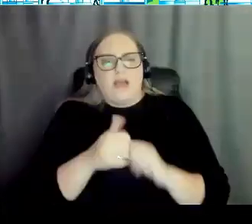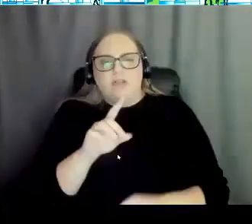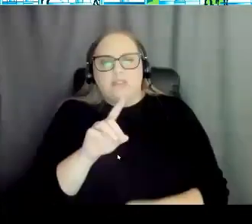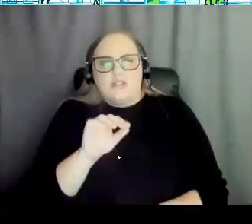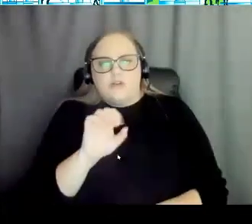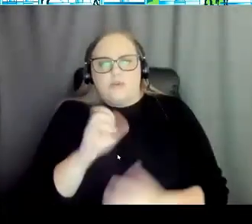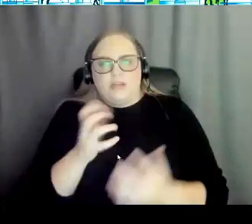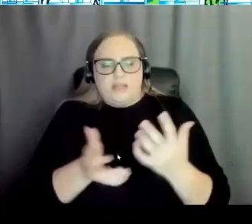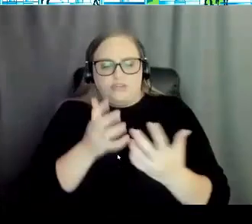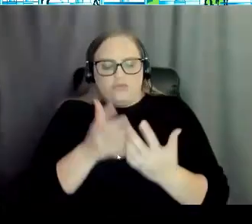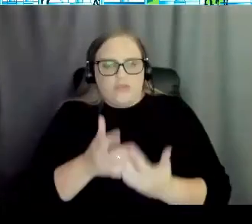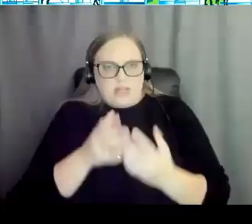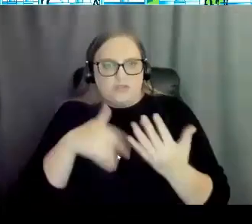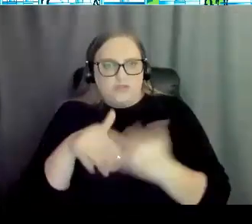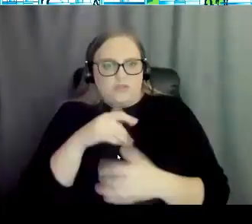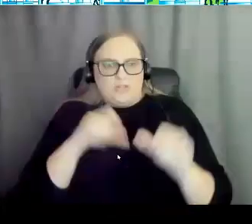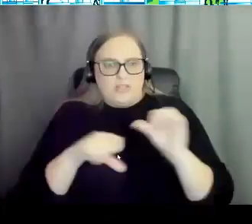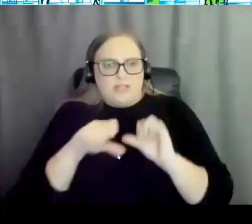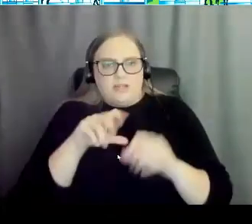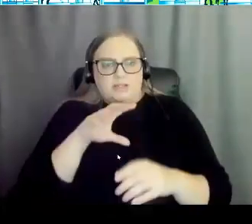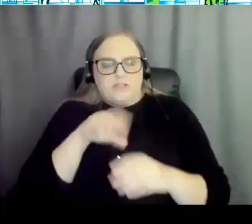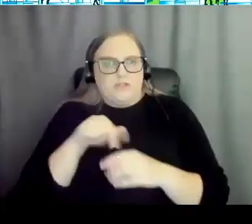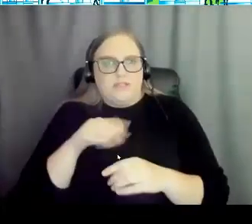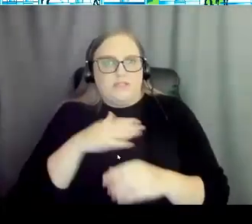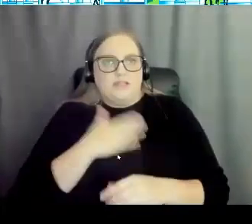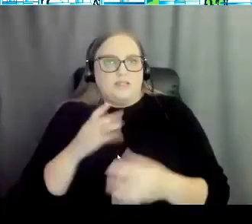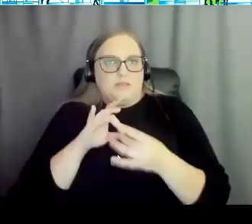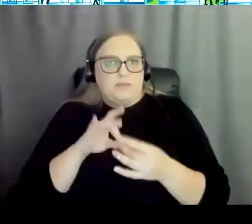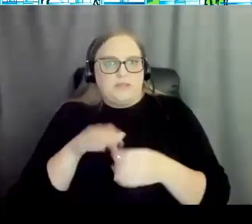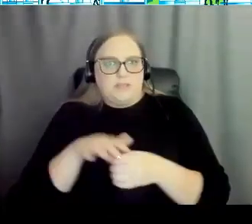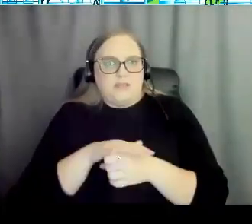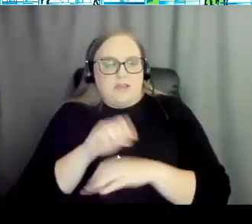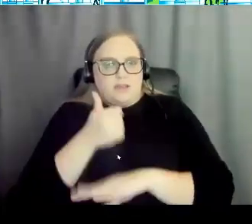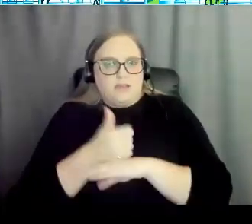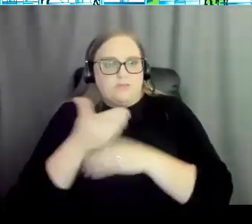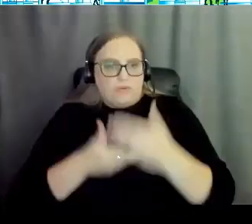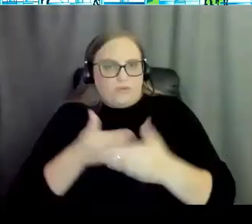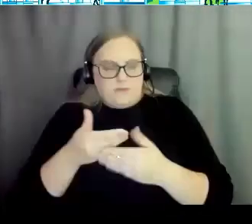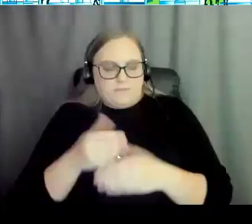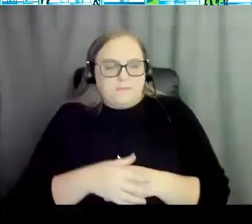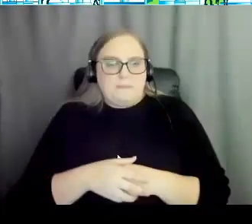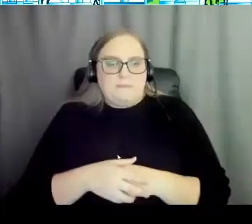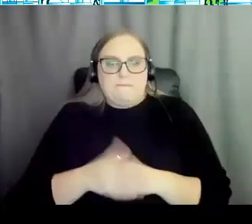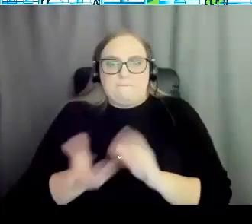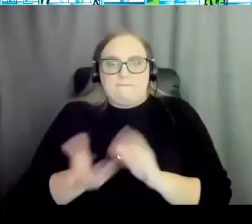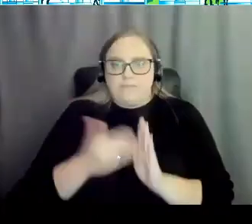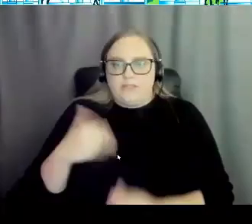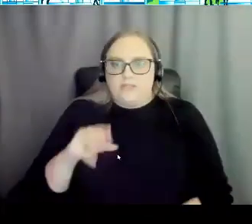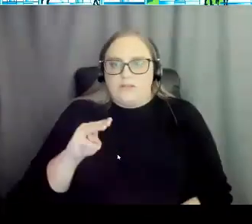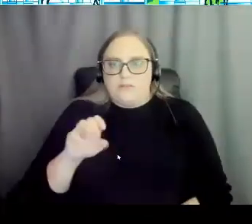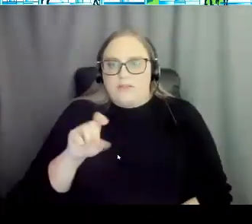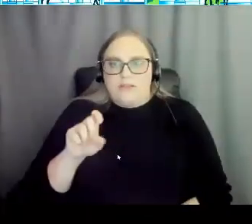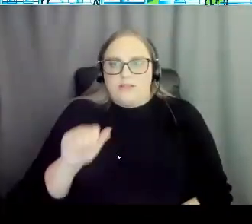social science into the consent-based siting program? Thank you, Vincent. So again, this is Marissa Bell, social scientist and